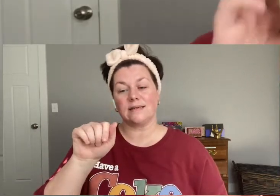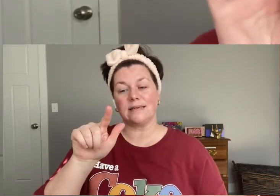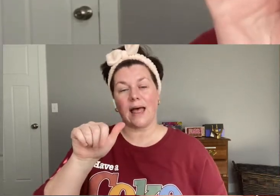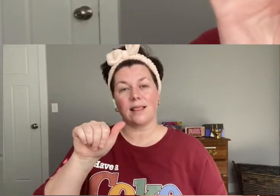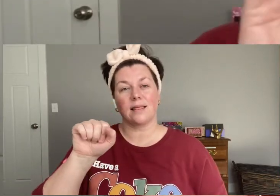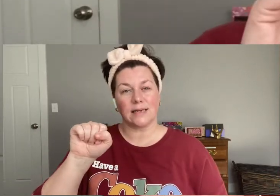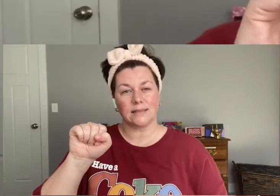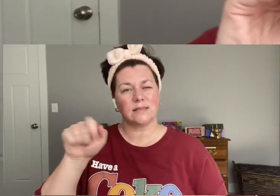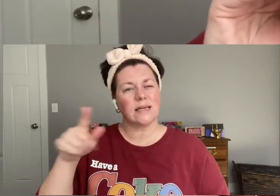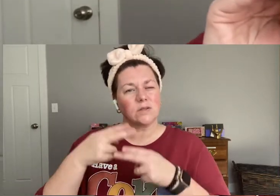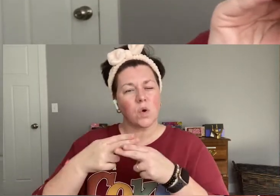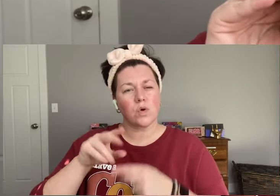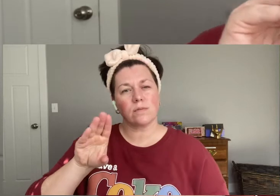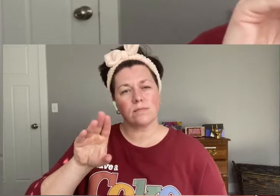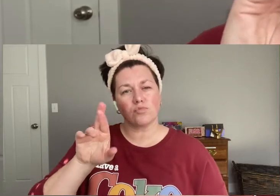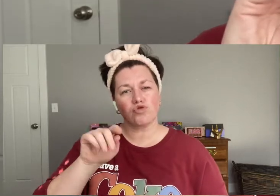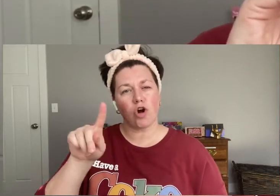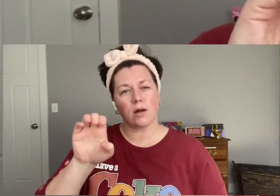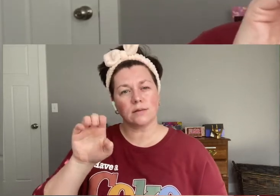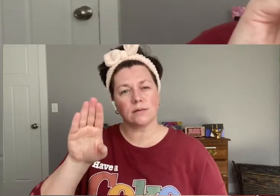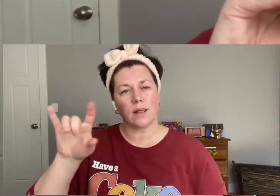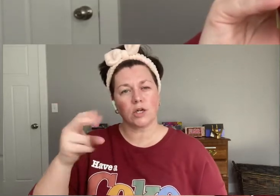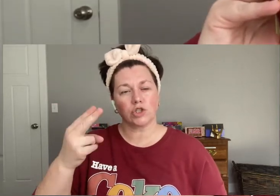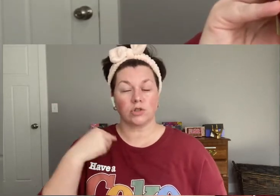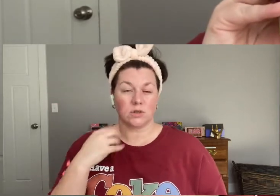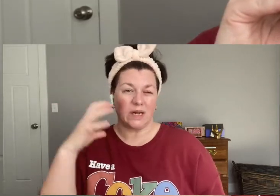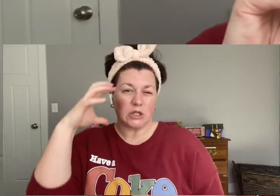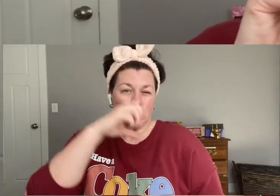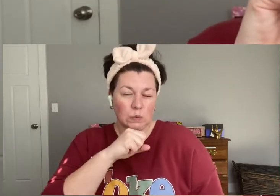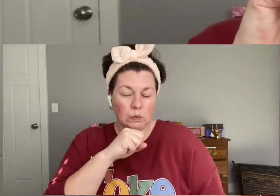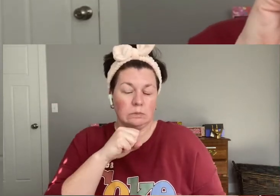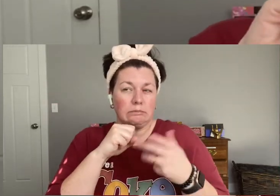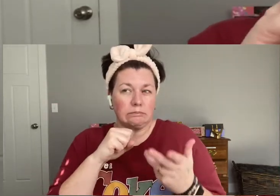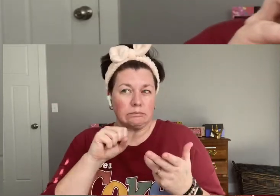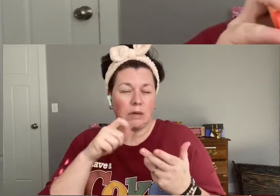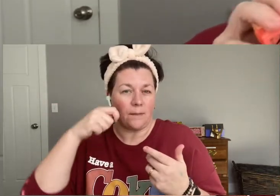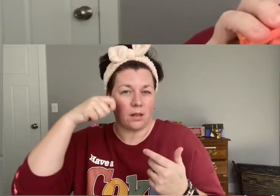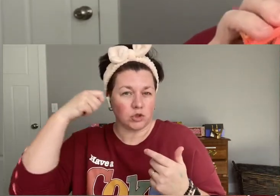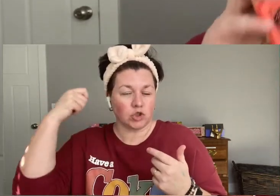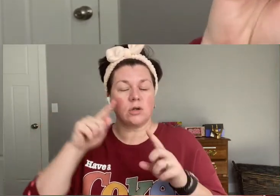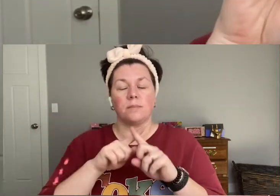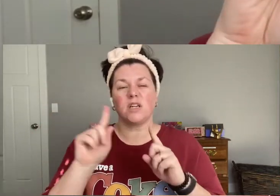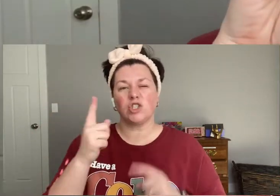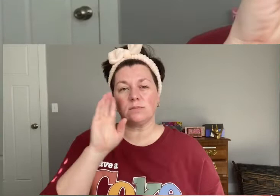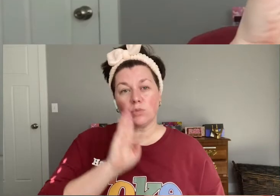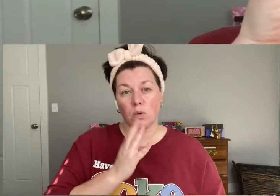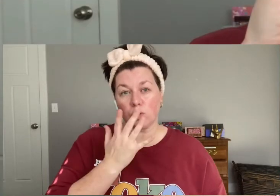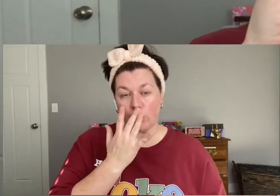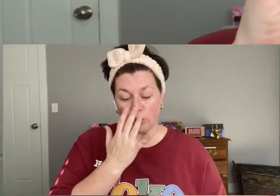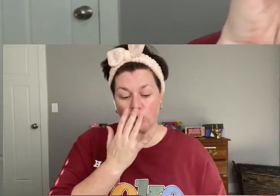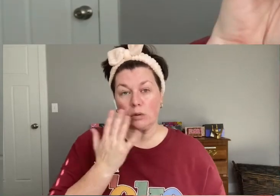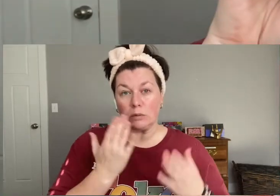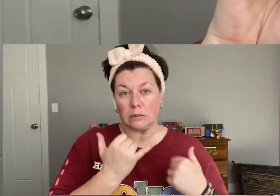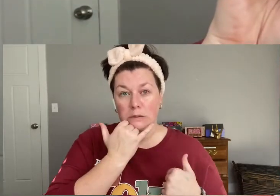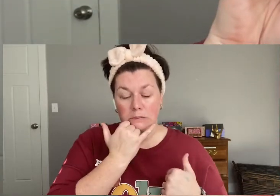included all of these little teeny darling things. So this is